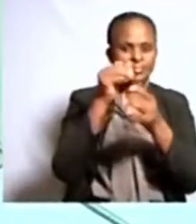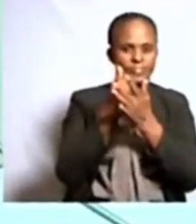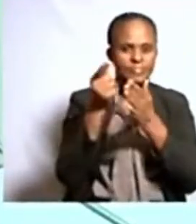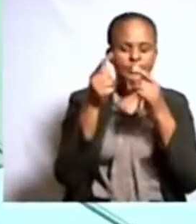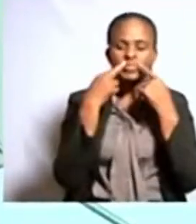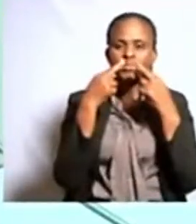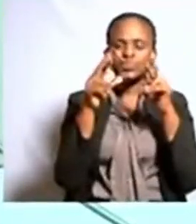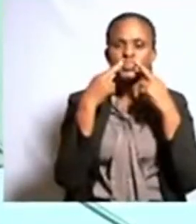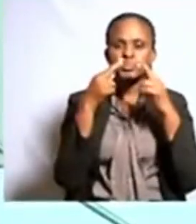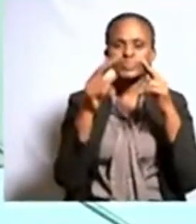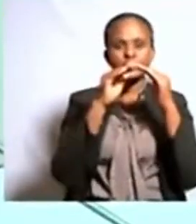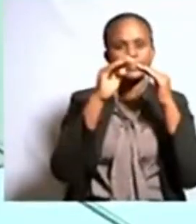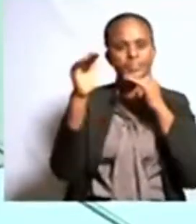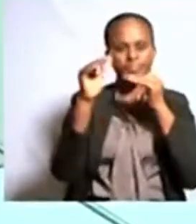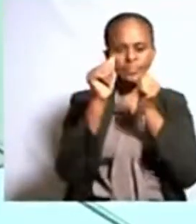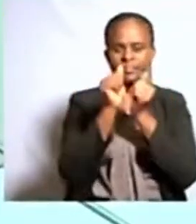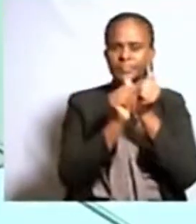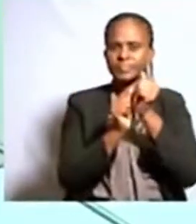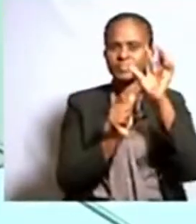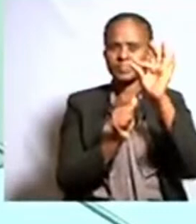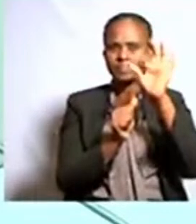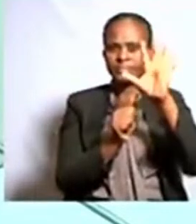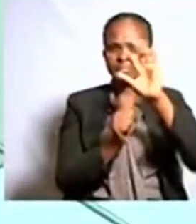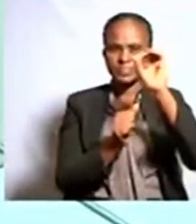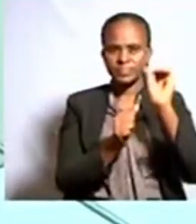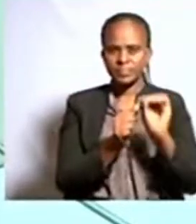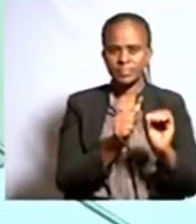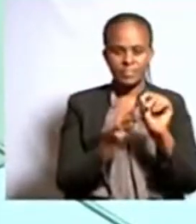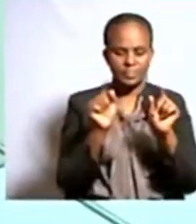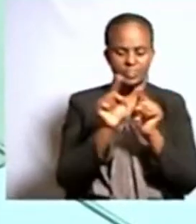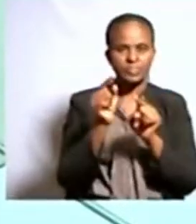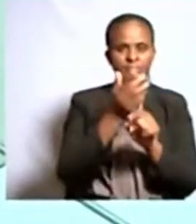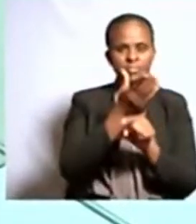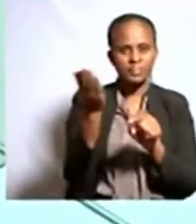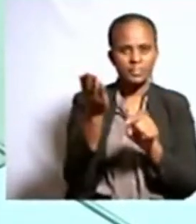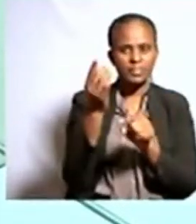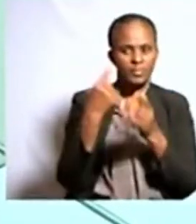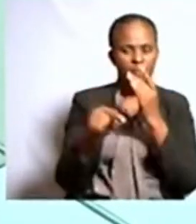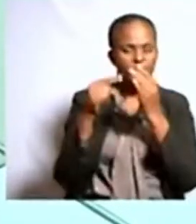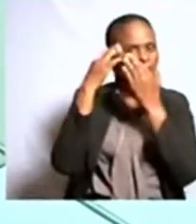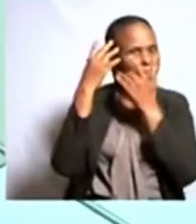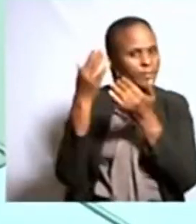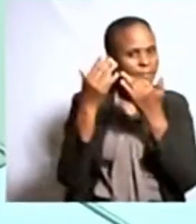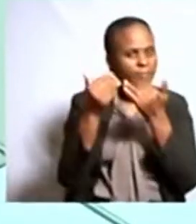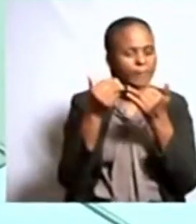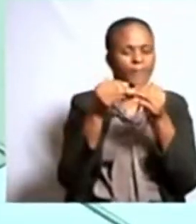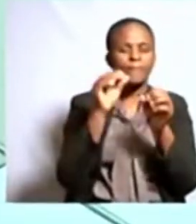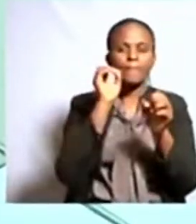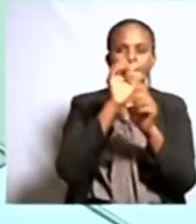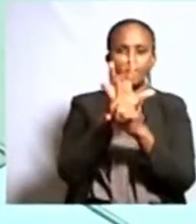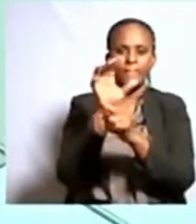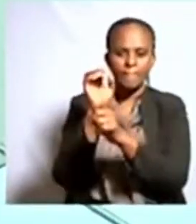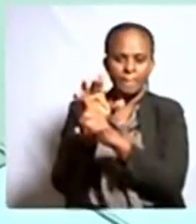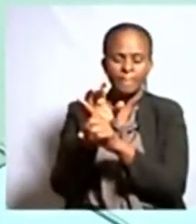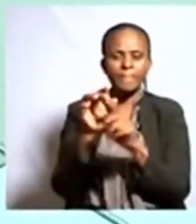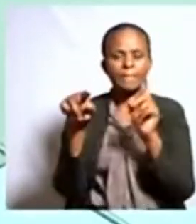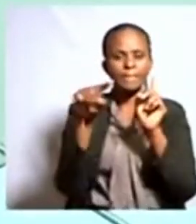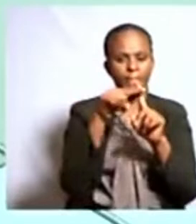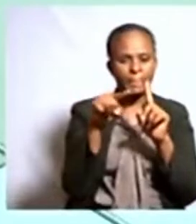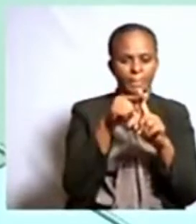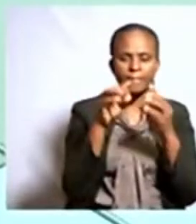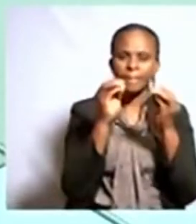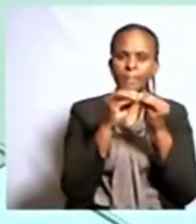the level of about 95%, and this is expected to start impacting positively on the